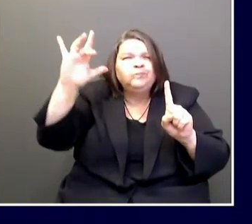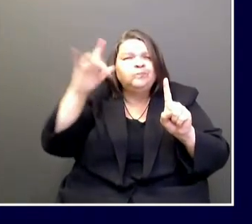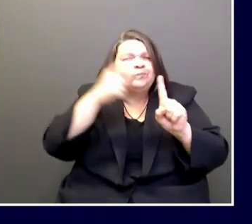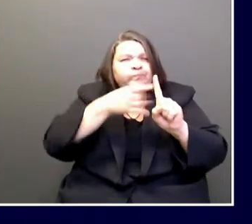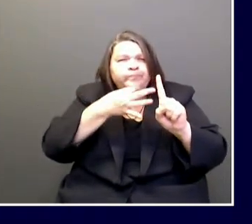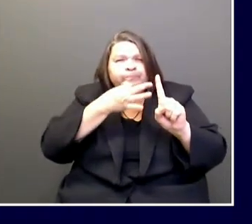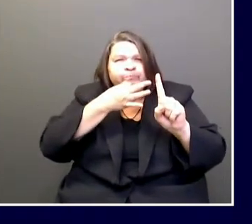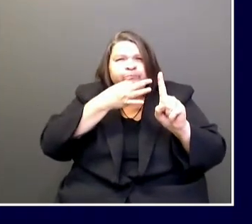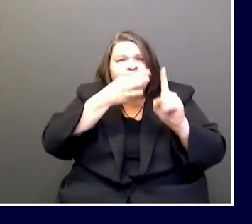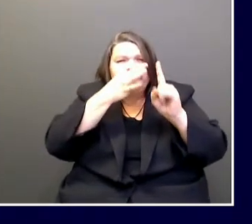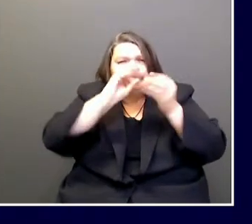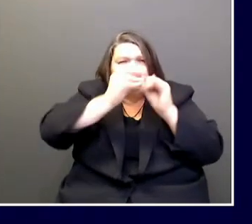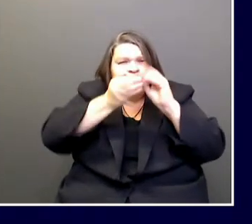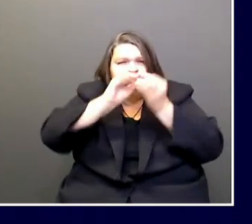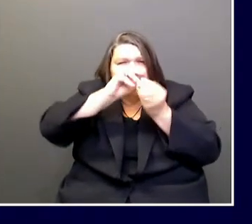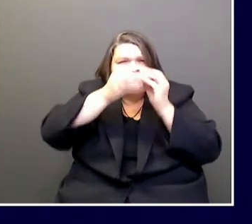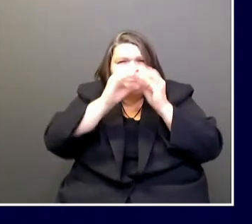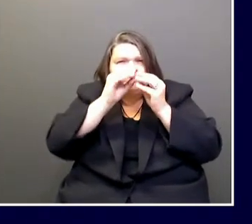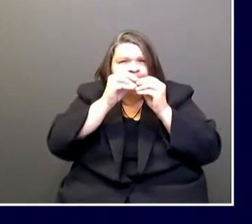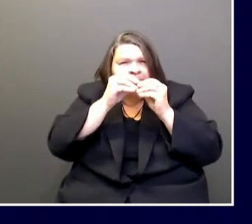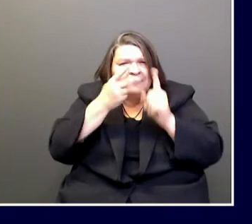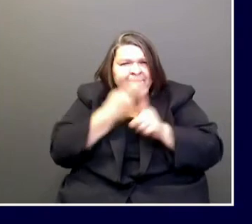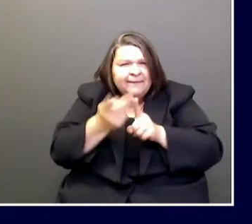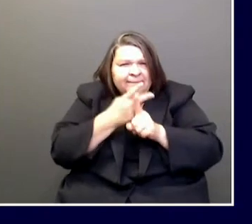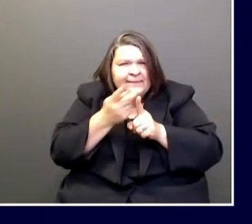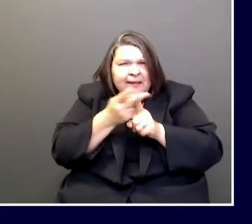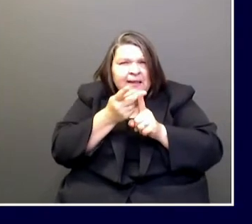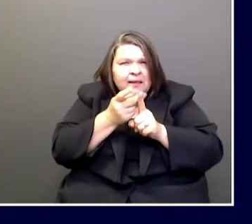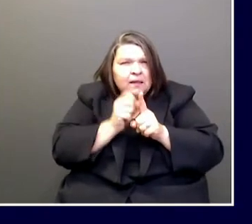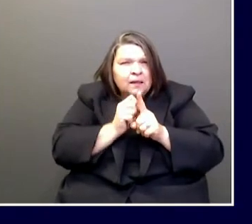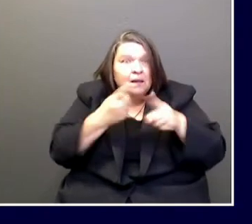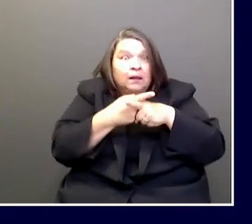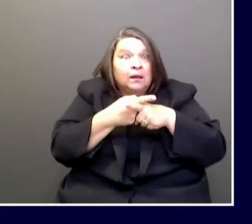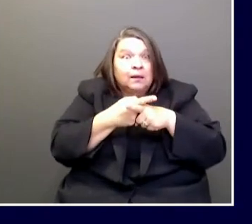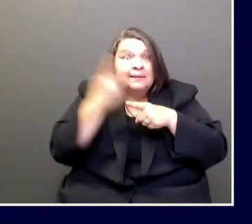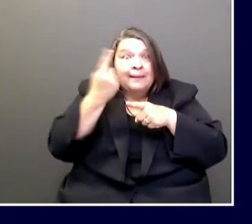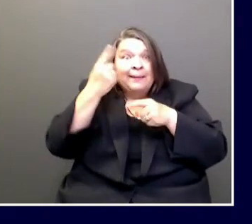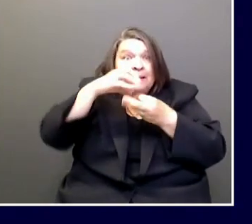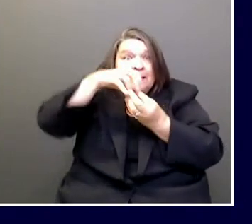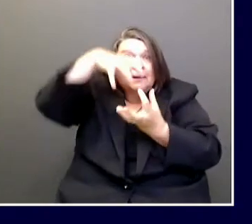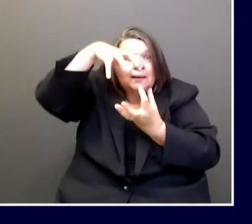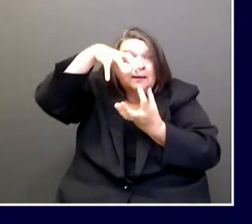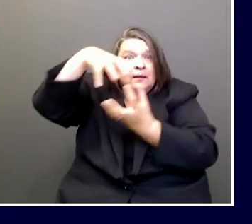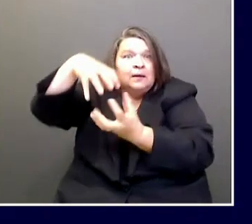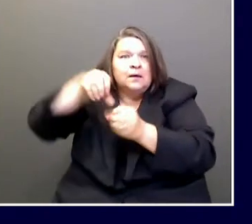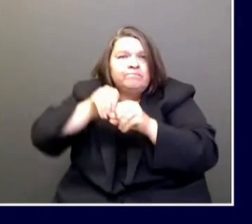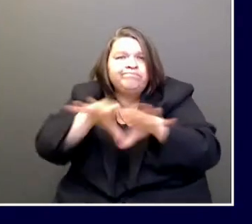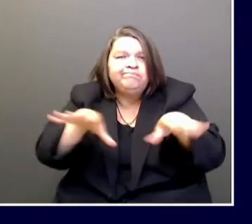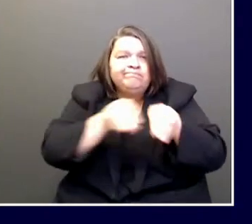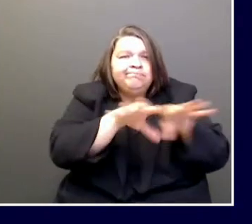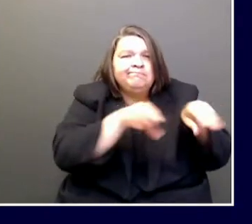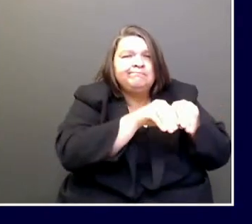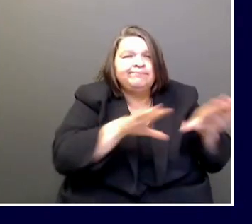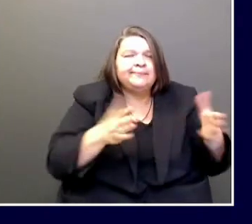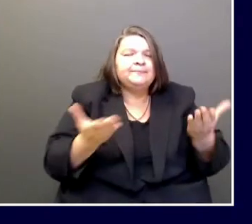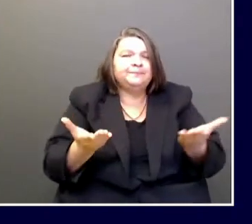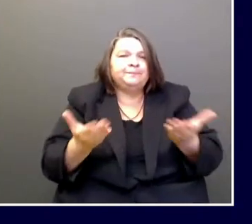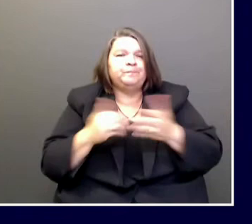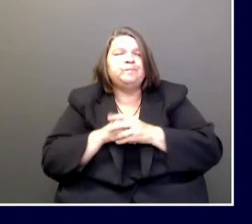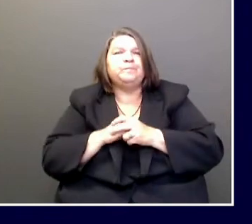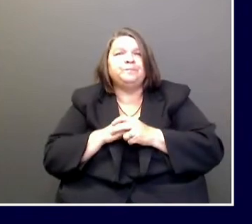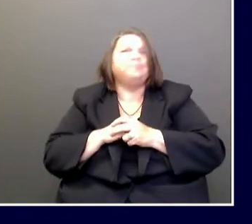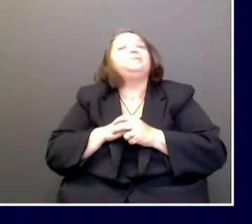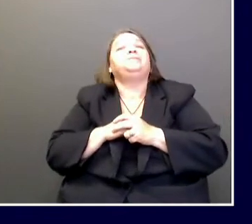really what's going on here. Does that answer your question? I think so. Am I understanding you correctly that the Delta